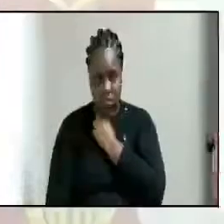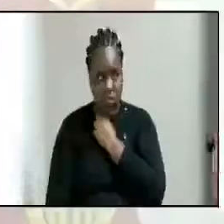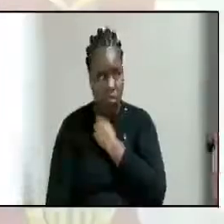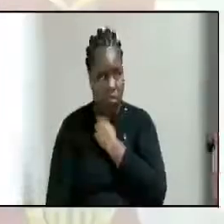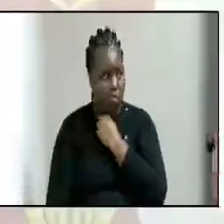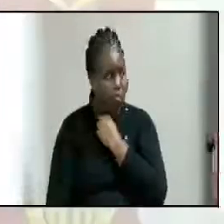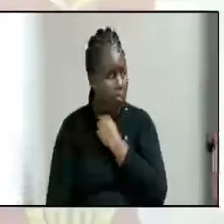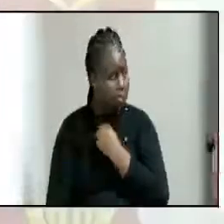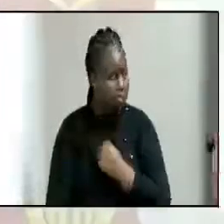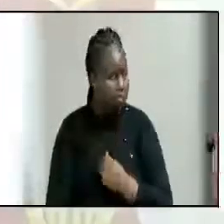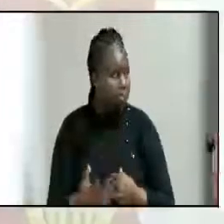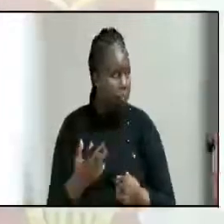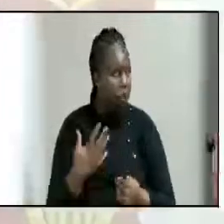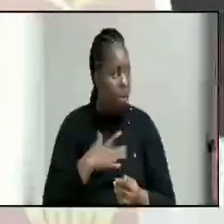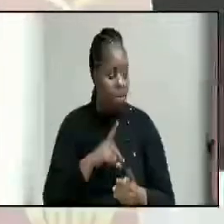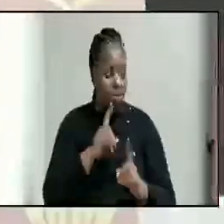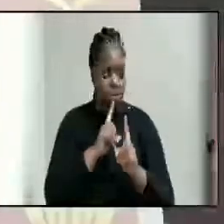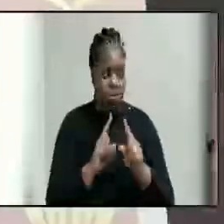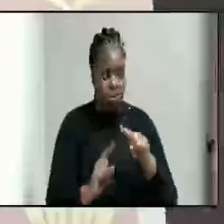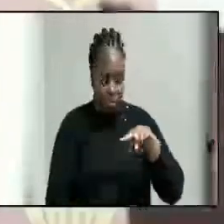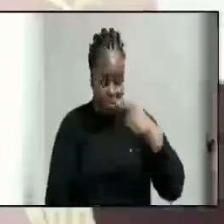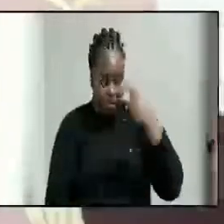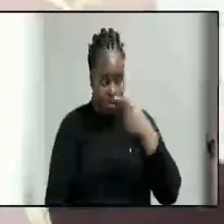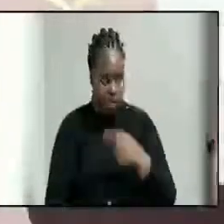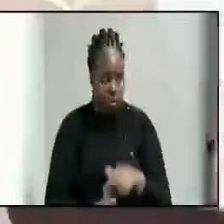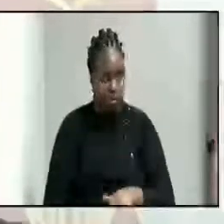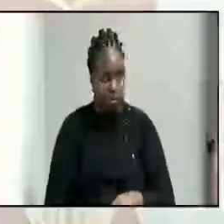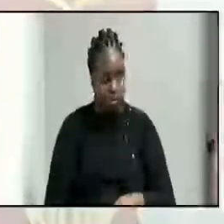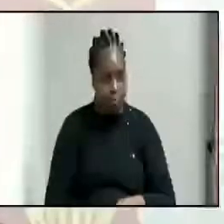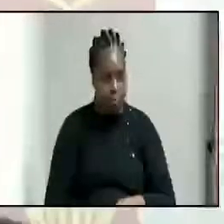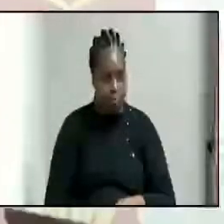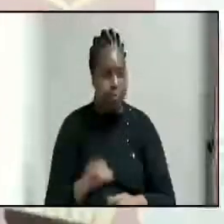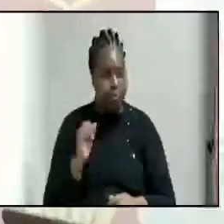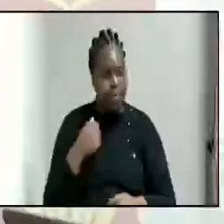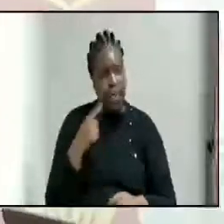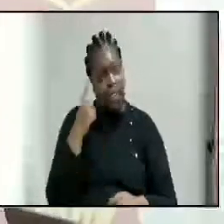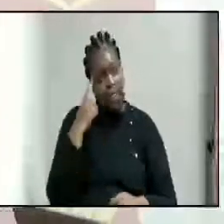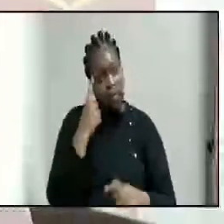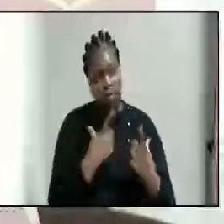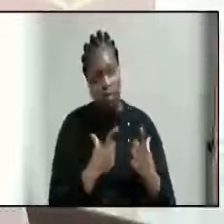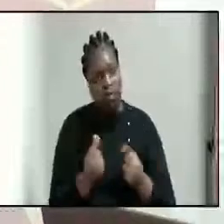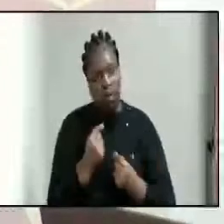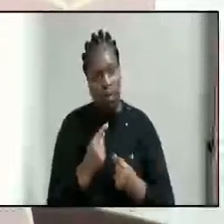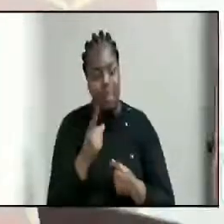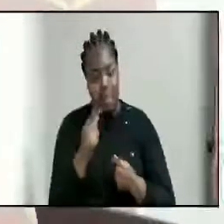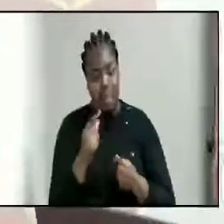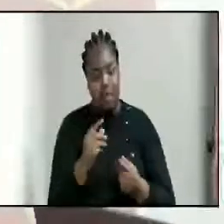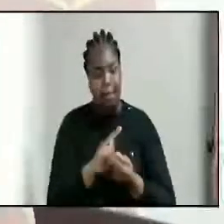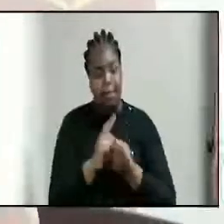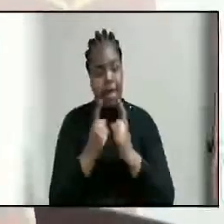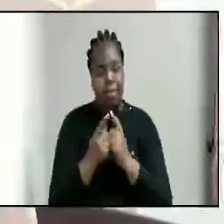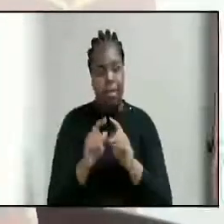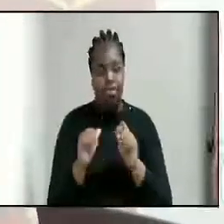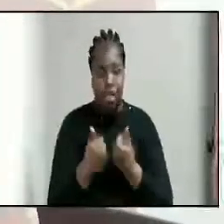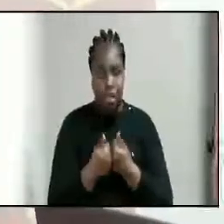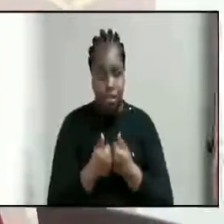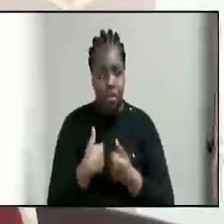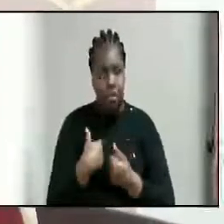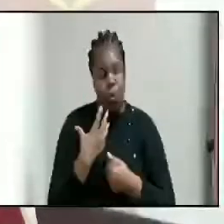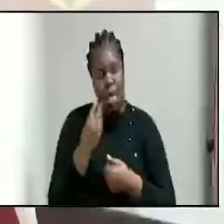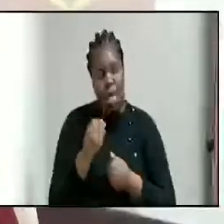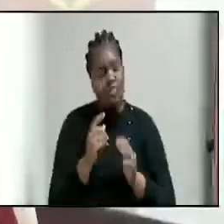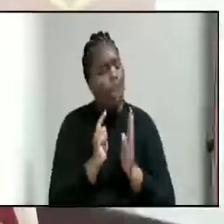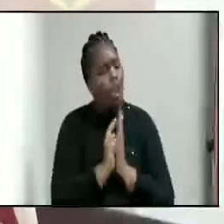Maybe to respond to the first one, I think implementation becomes the challenge. That we do have these